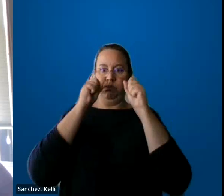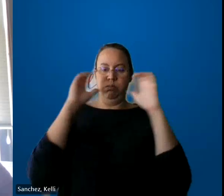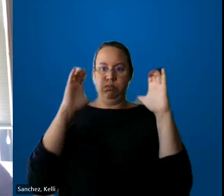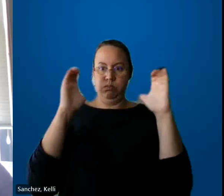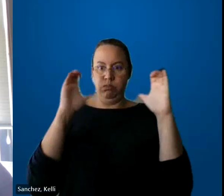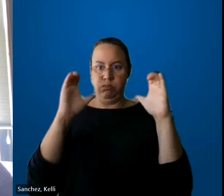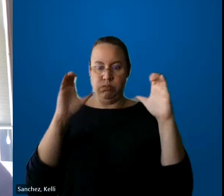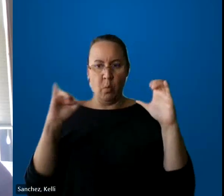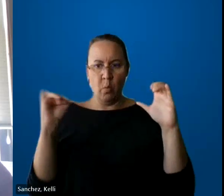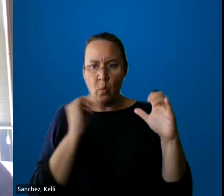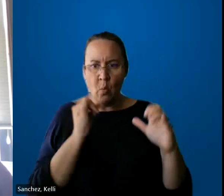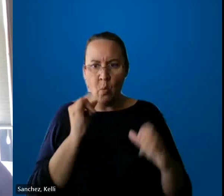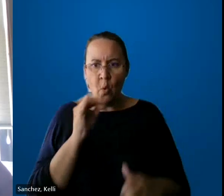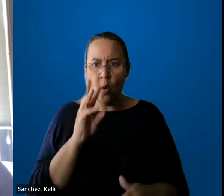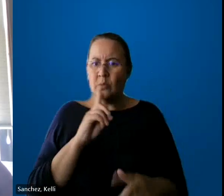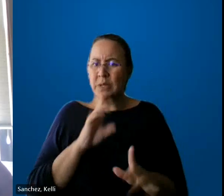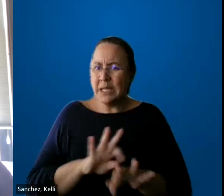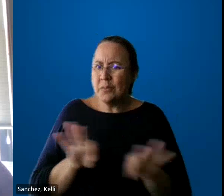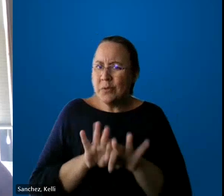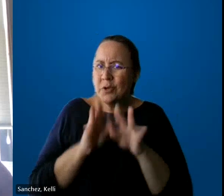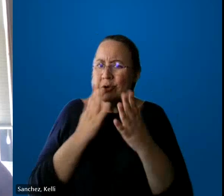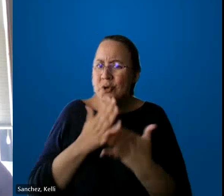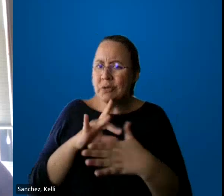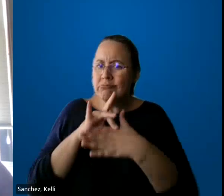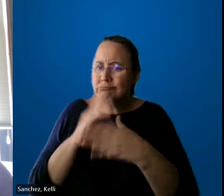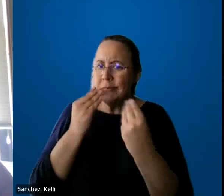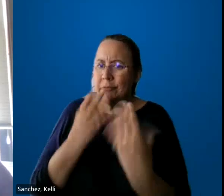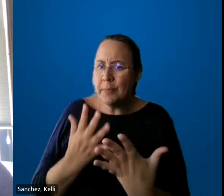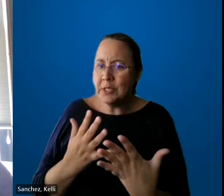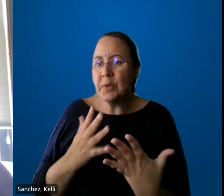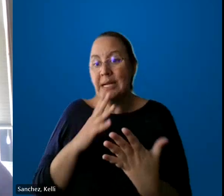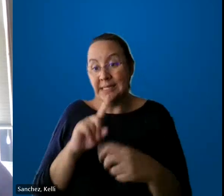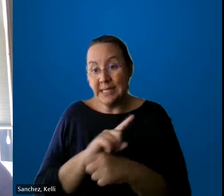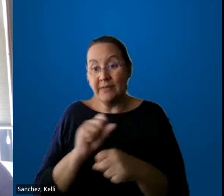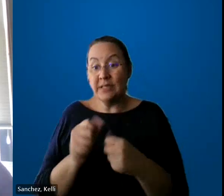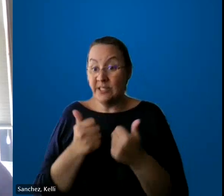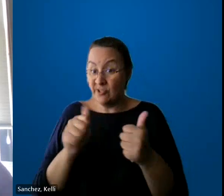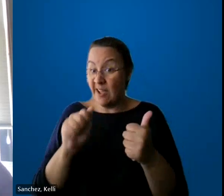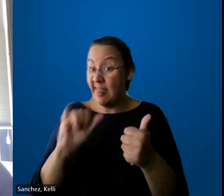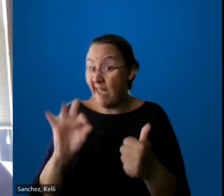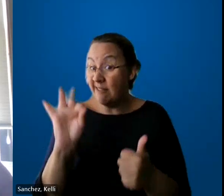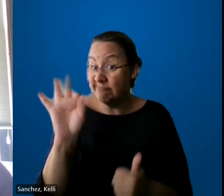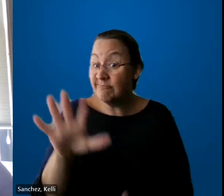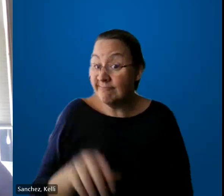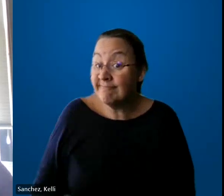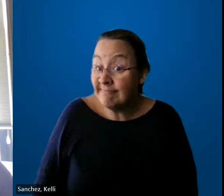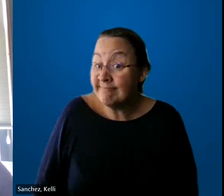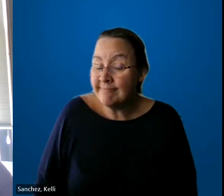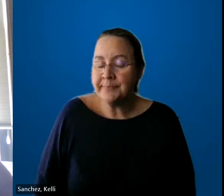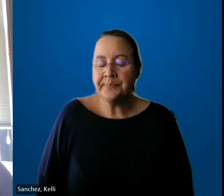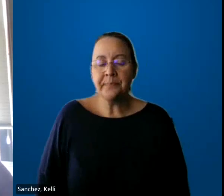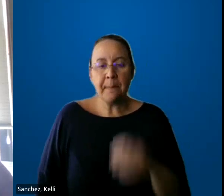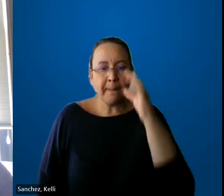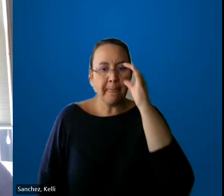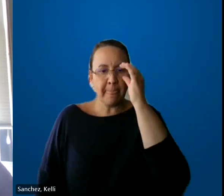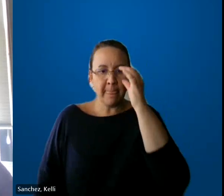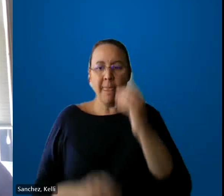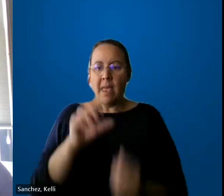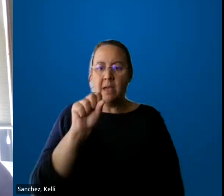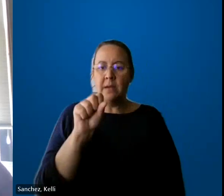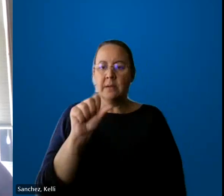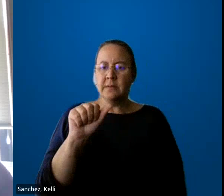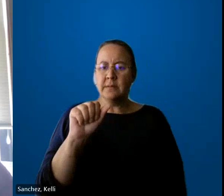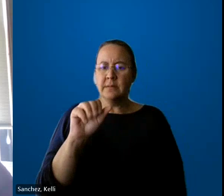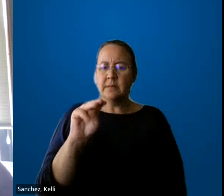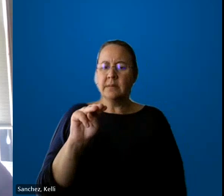relevant. Yeah, so I would definitely recommend giving that one a try. Um, SAMHSA also has some